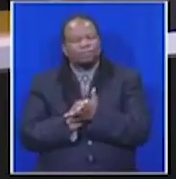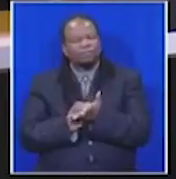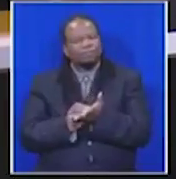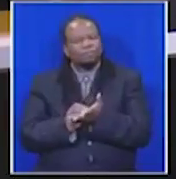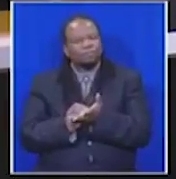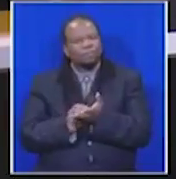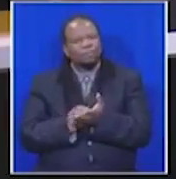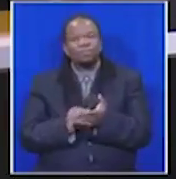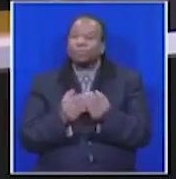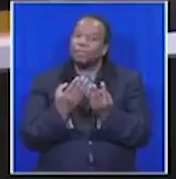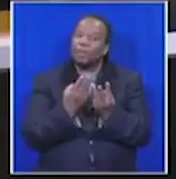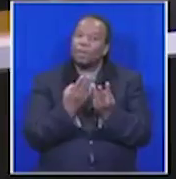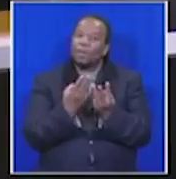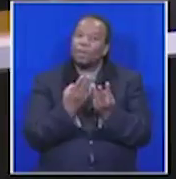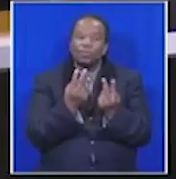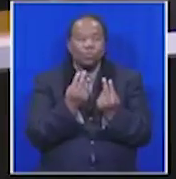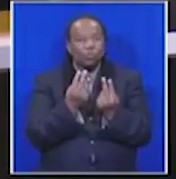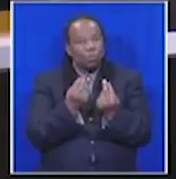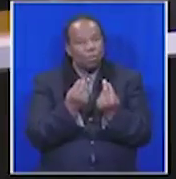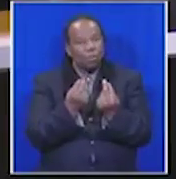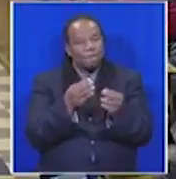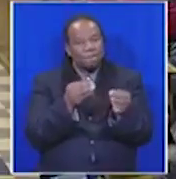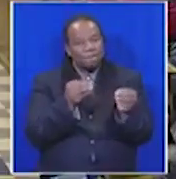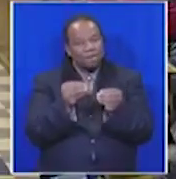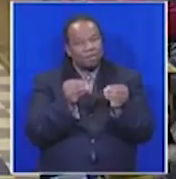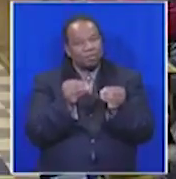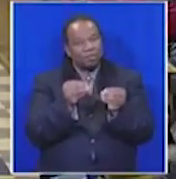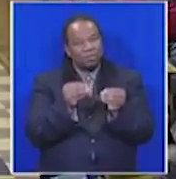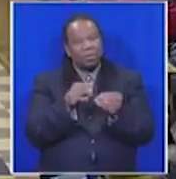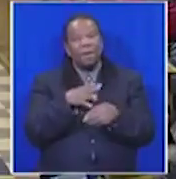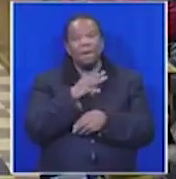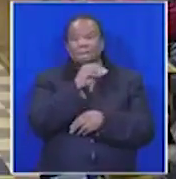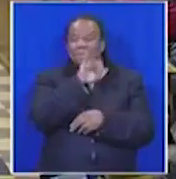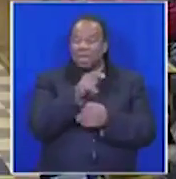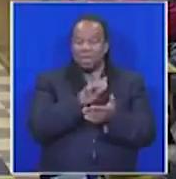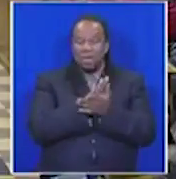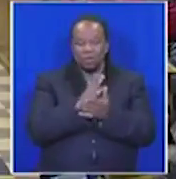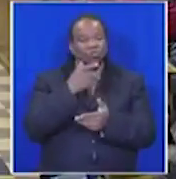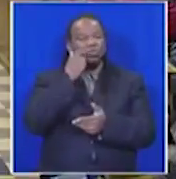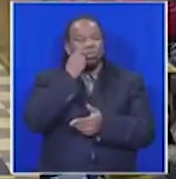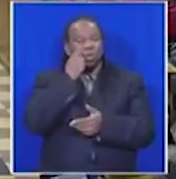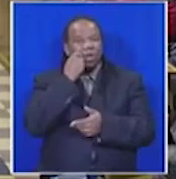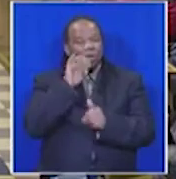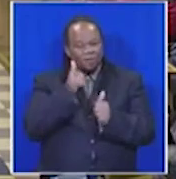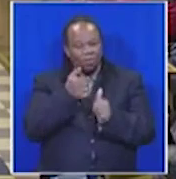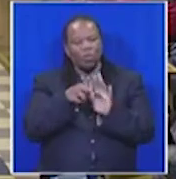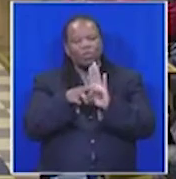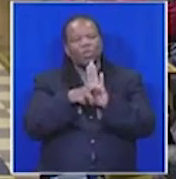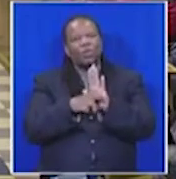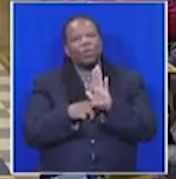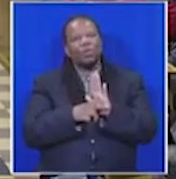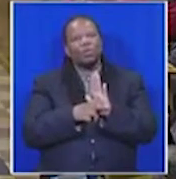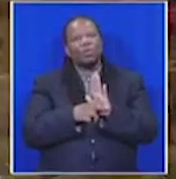new management of council in Nelson Mandela Bay and Tshwane used democracy and the rules of order rather than violence to control the